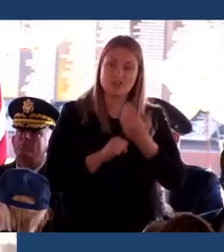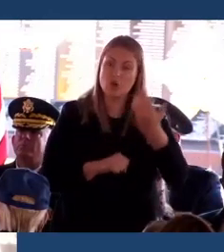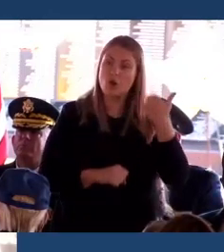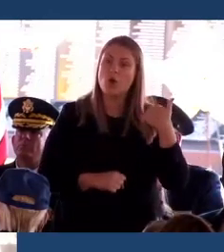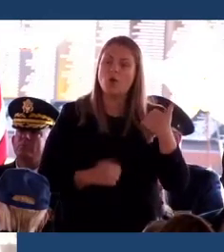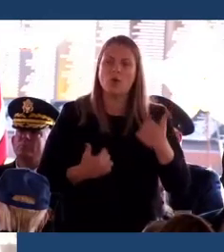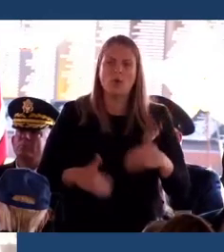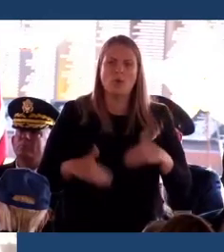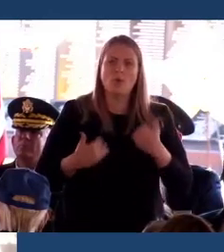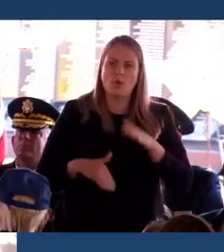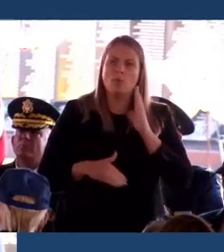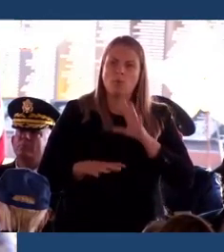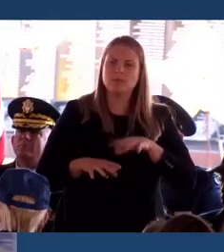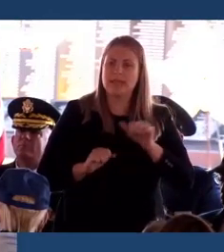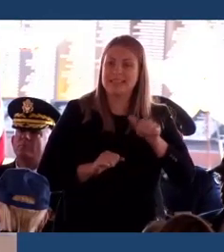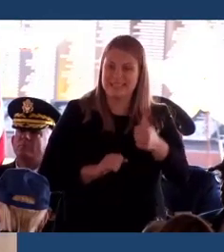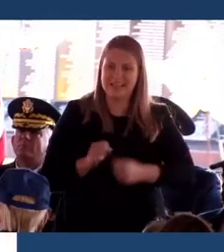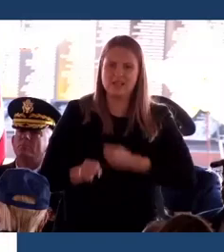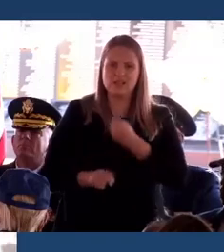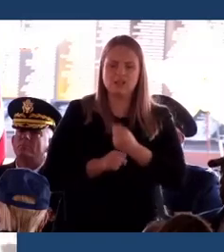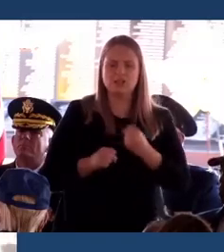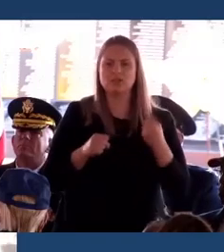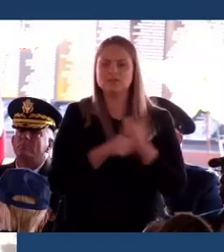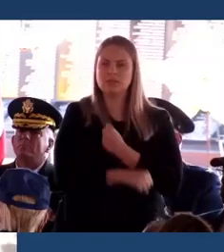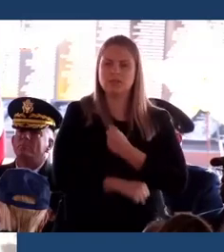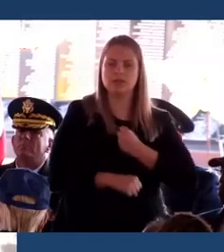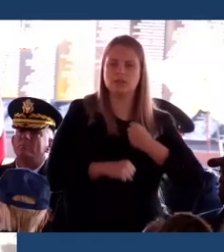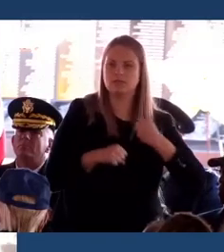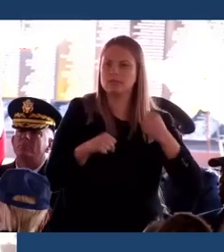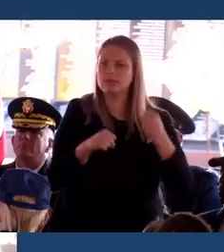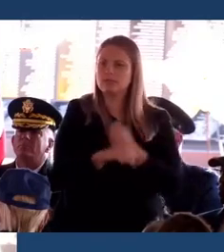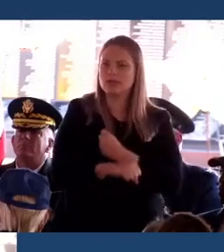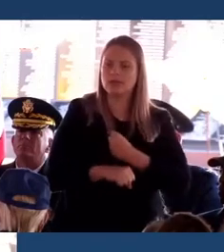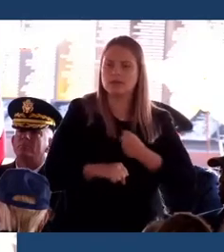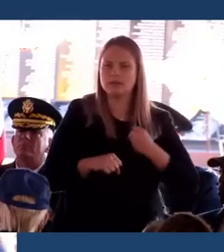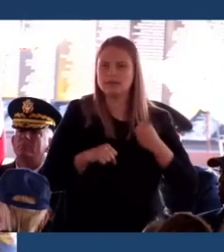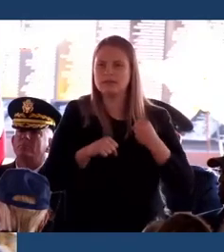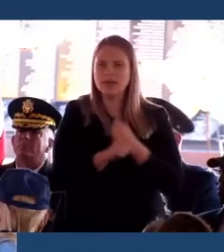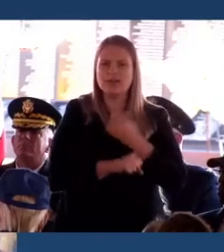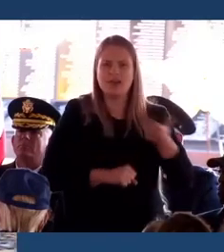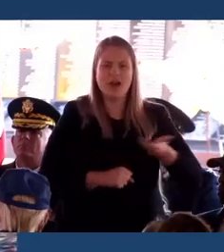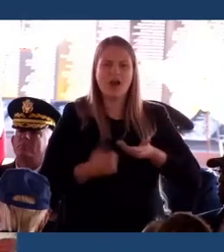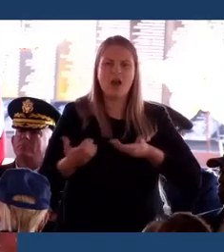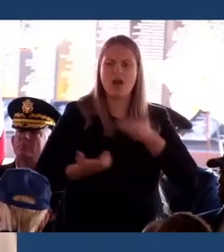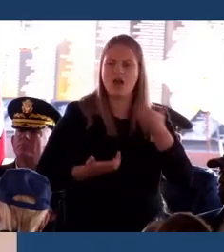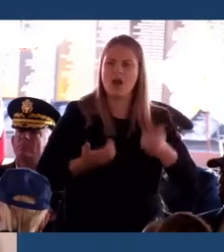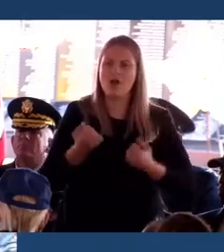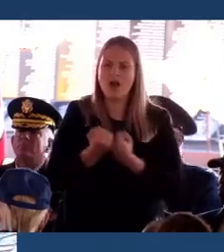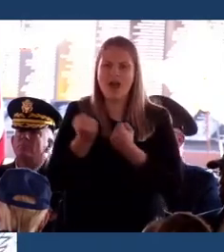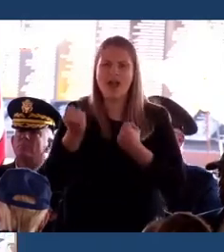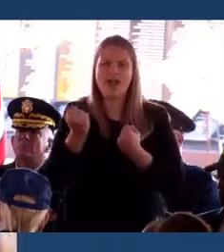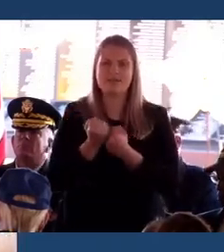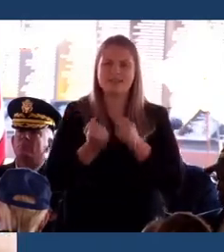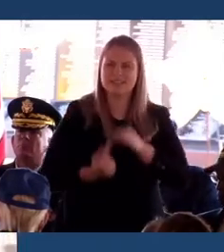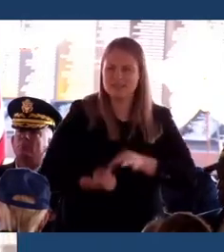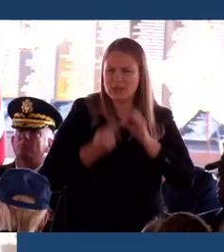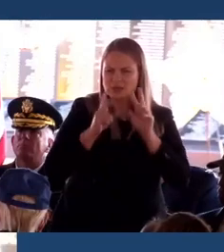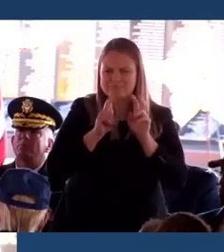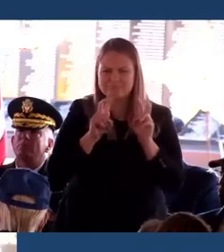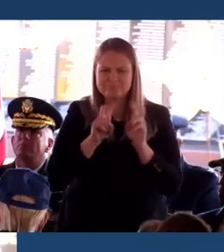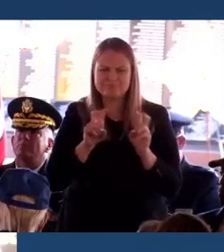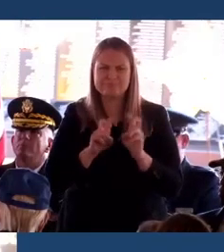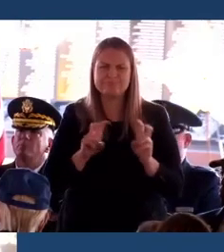taken him a decade of pushing and fighting and fighting and pushing, of hiring advocates, of getting special analysis, of getting,